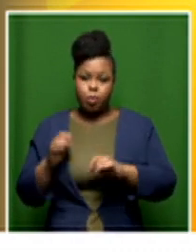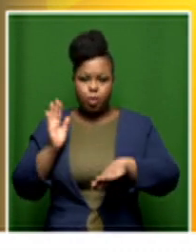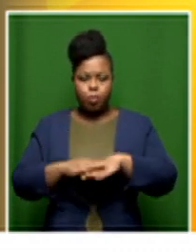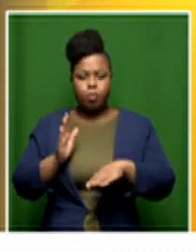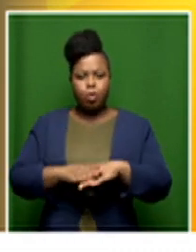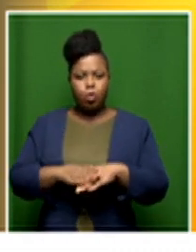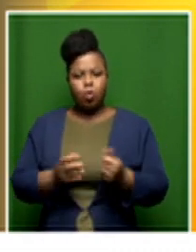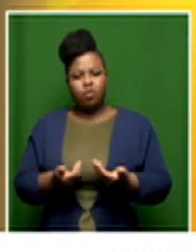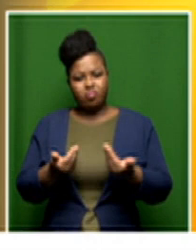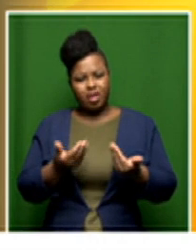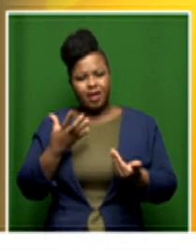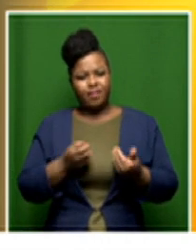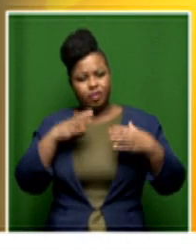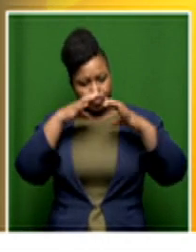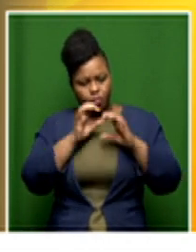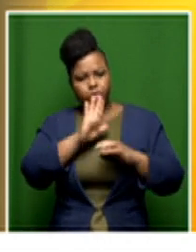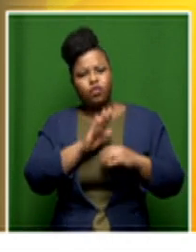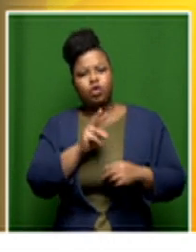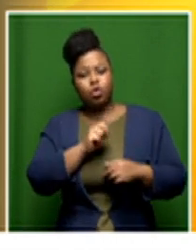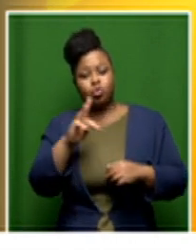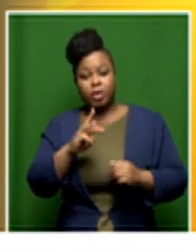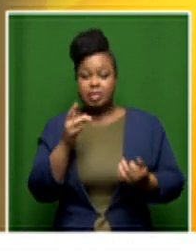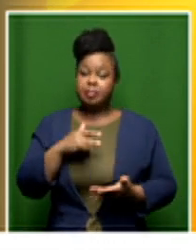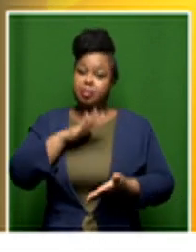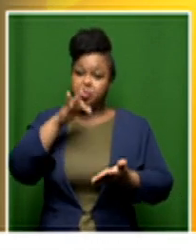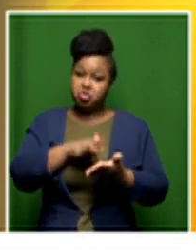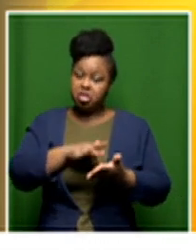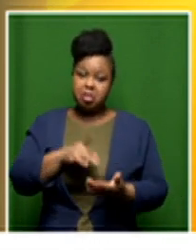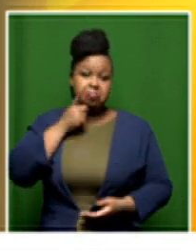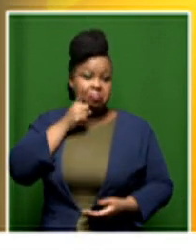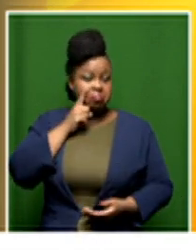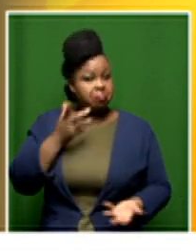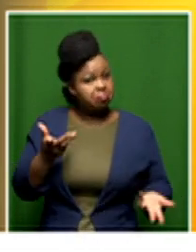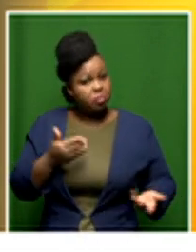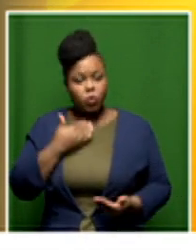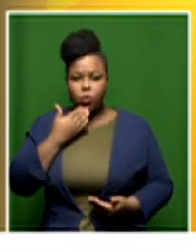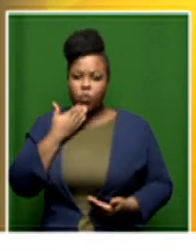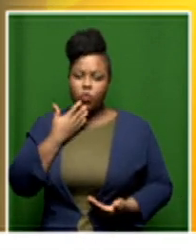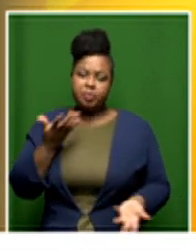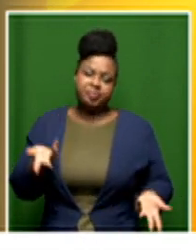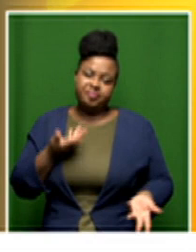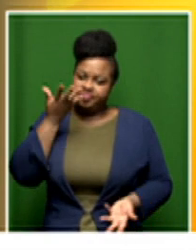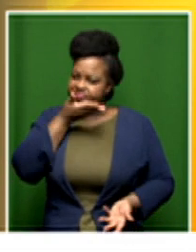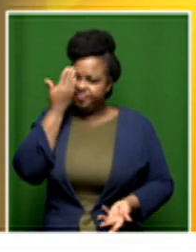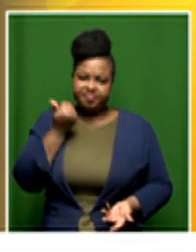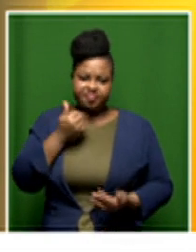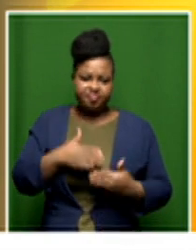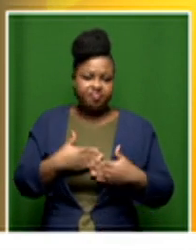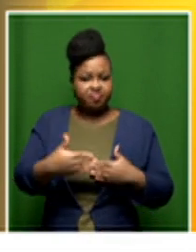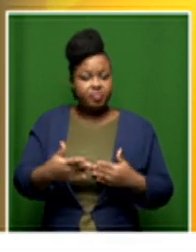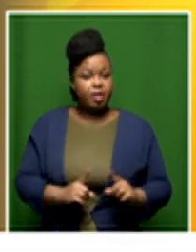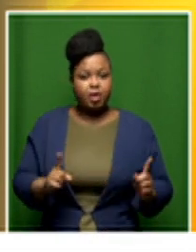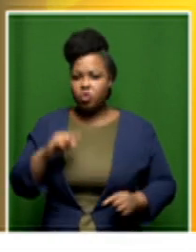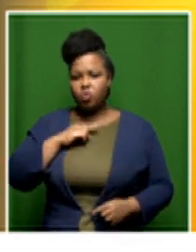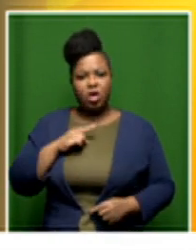the Northwest, and who is likely to fill this position remains somewhat of a political mystery as we go ahead.